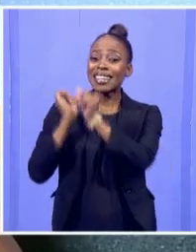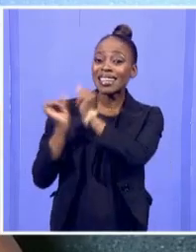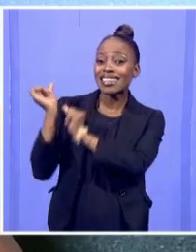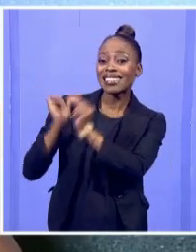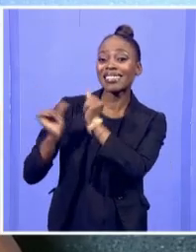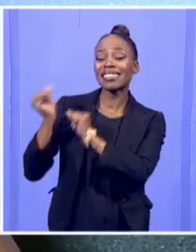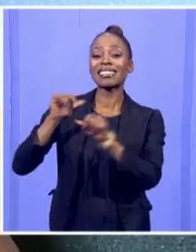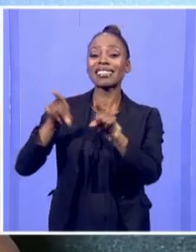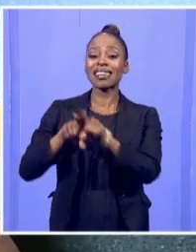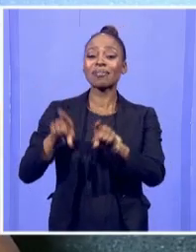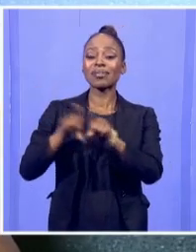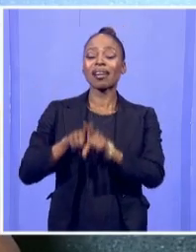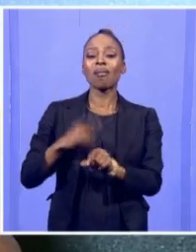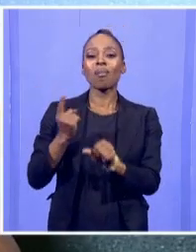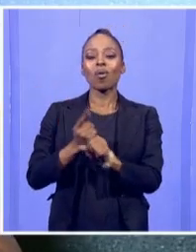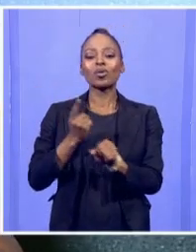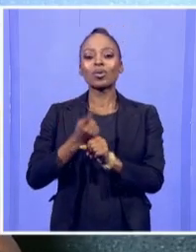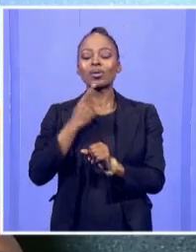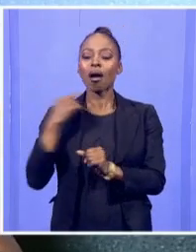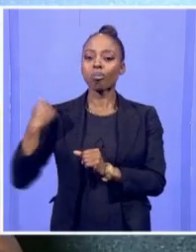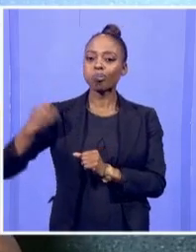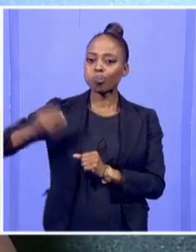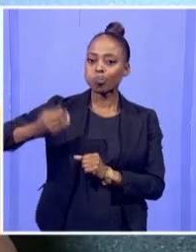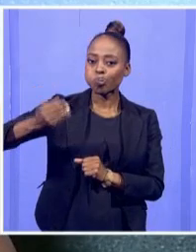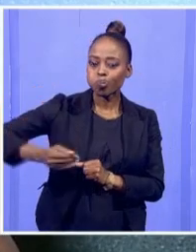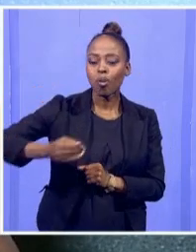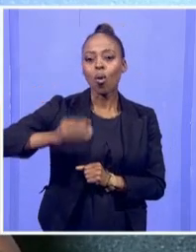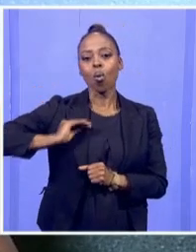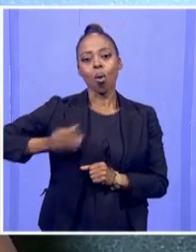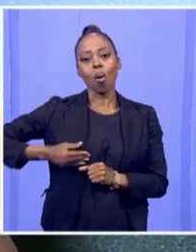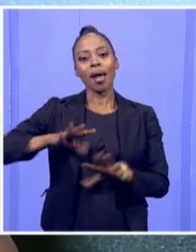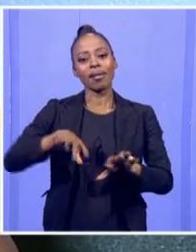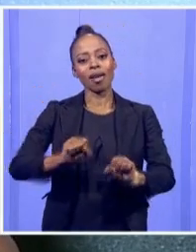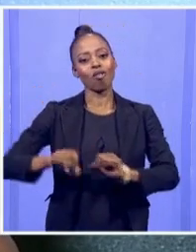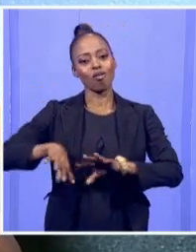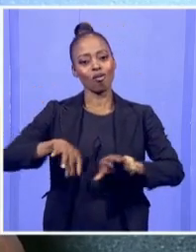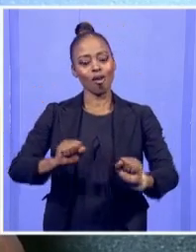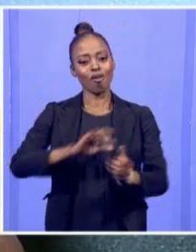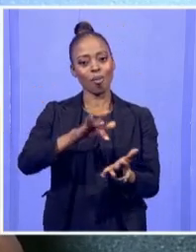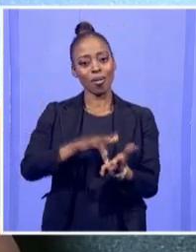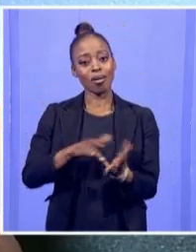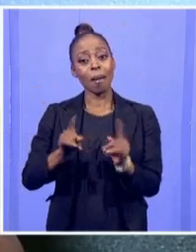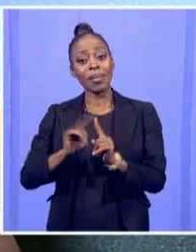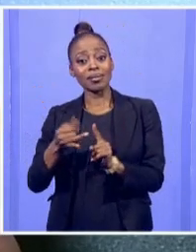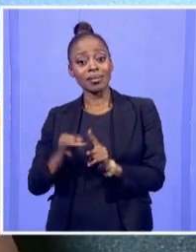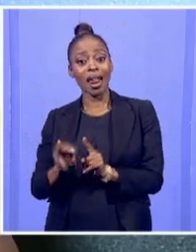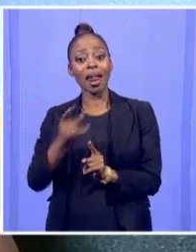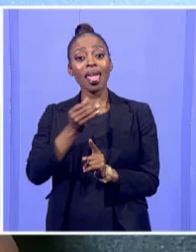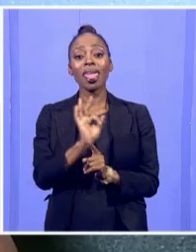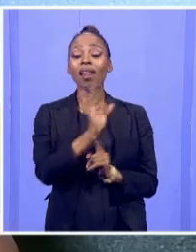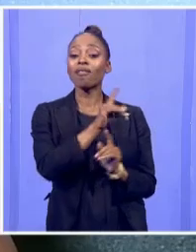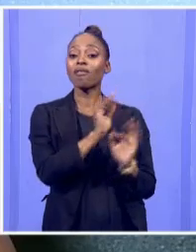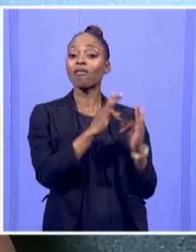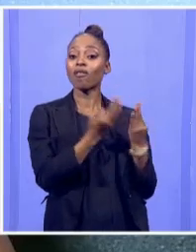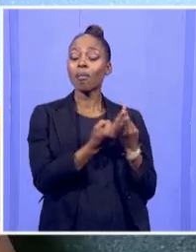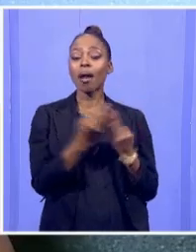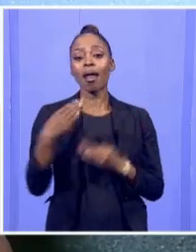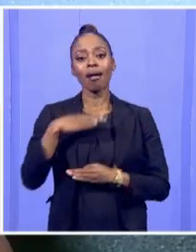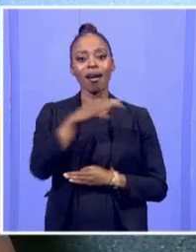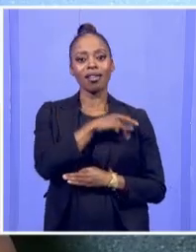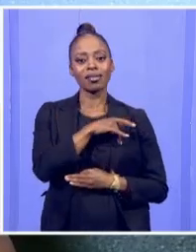that queenship had been a kingship prior to it being a queenship. So if the royal family and the royal